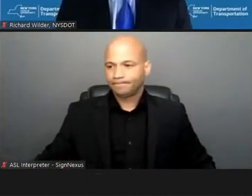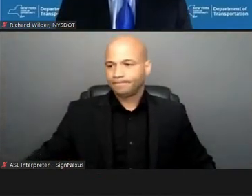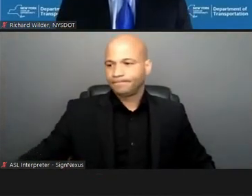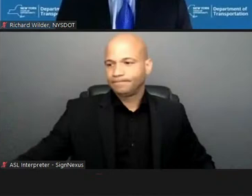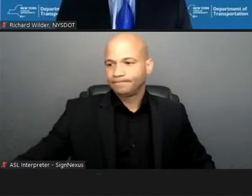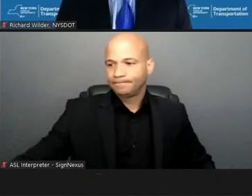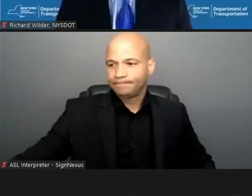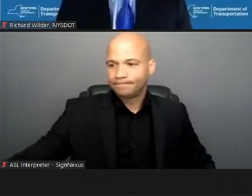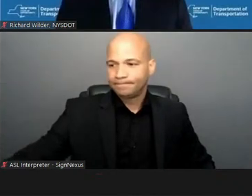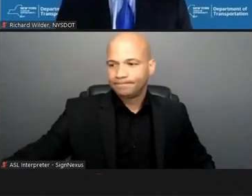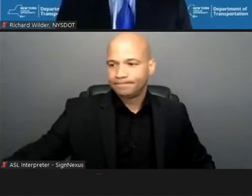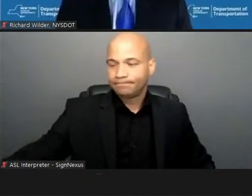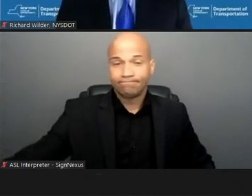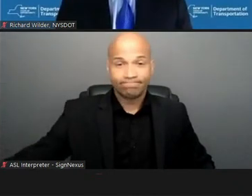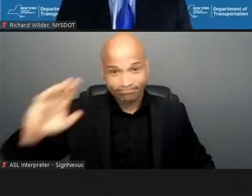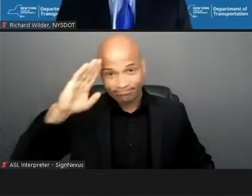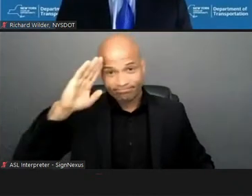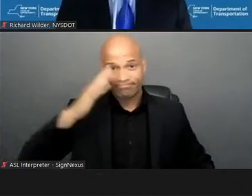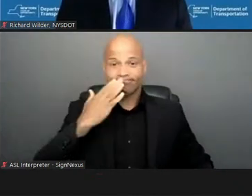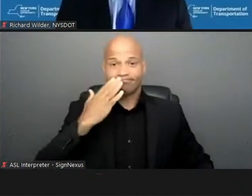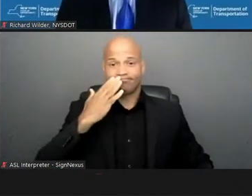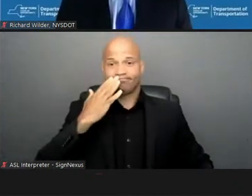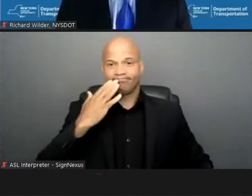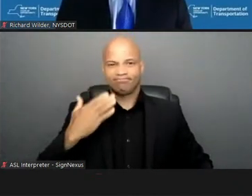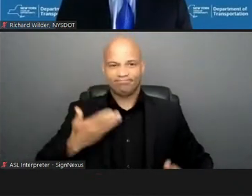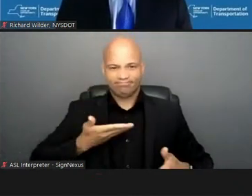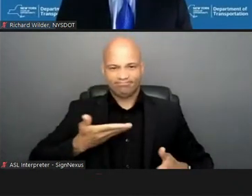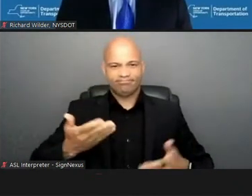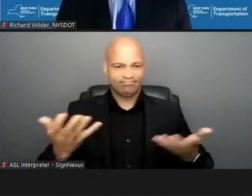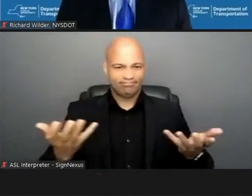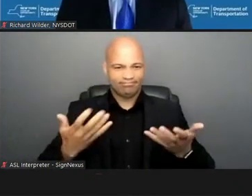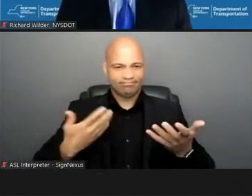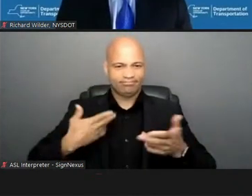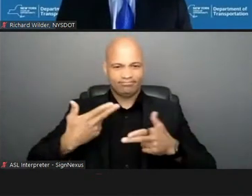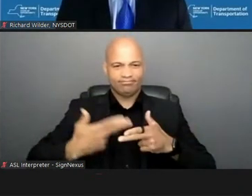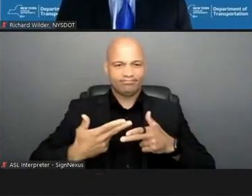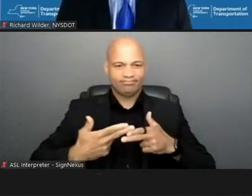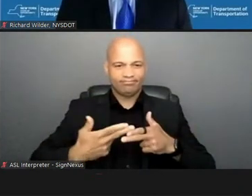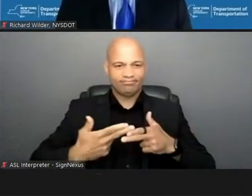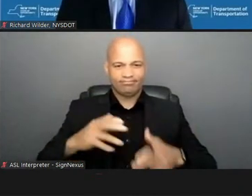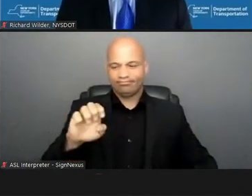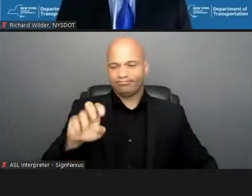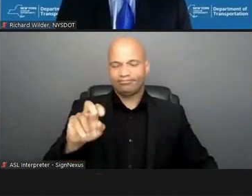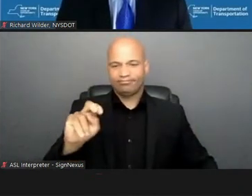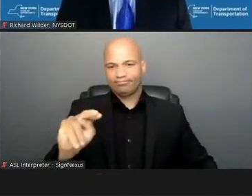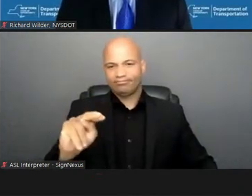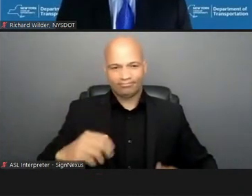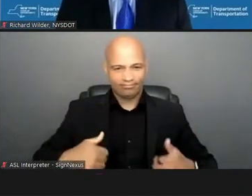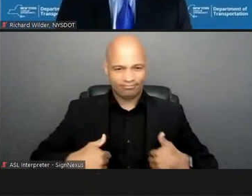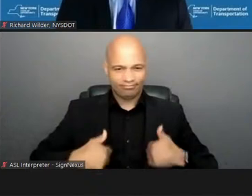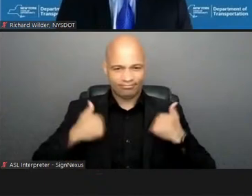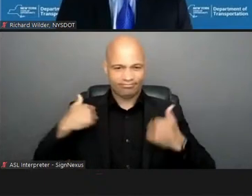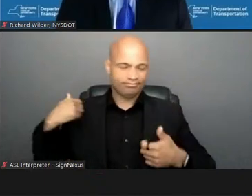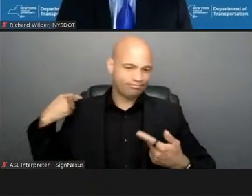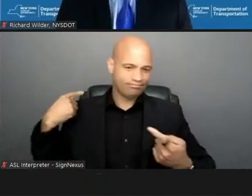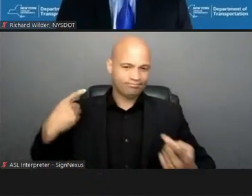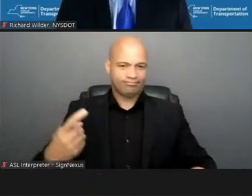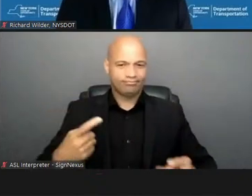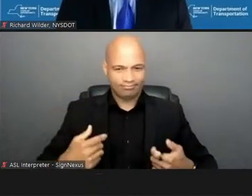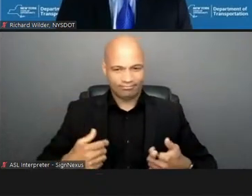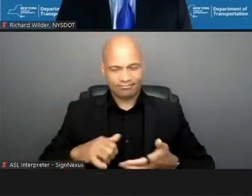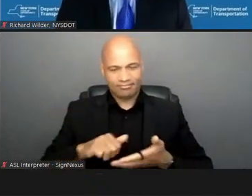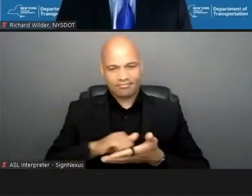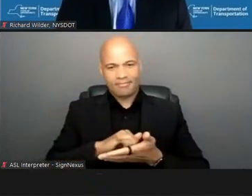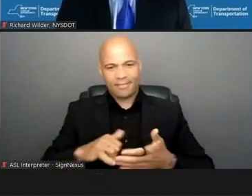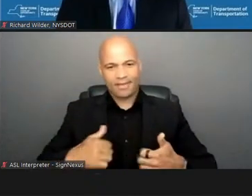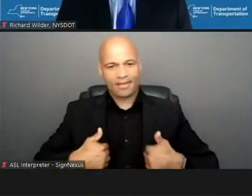hello thank you for having me my name is Evan I am a lifelong Manhattan resident this is my second